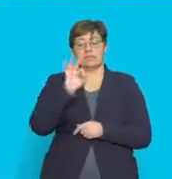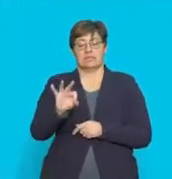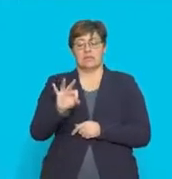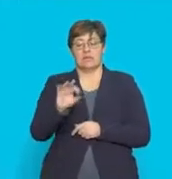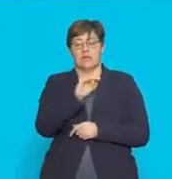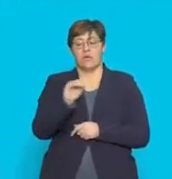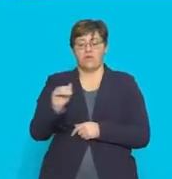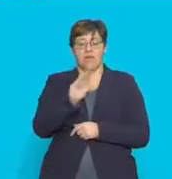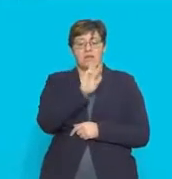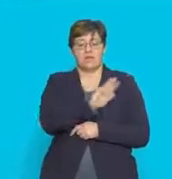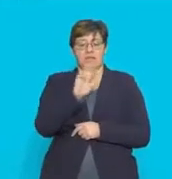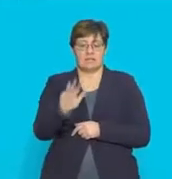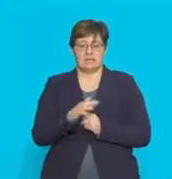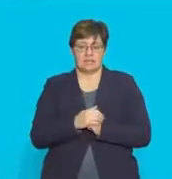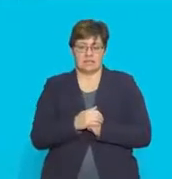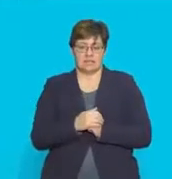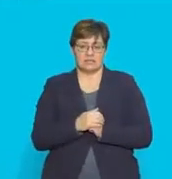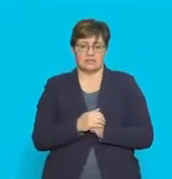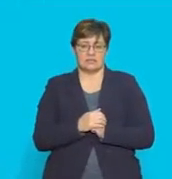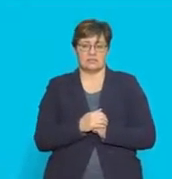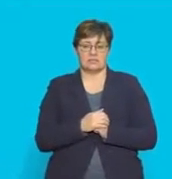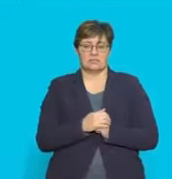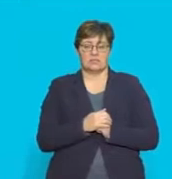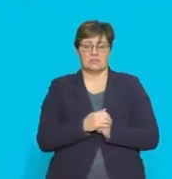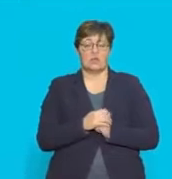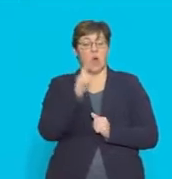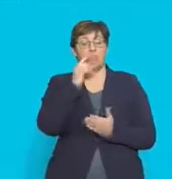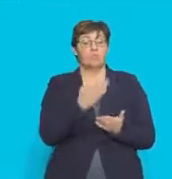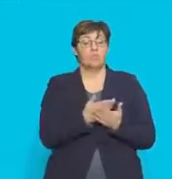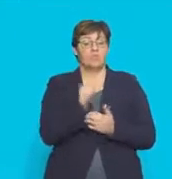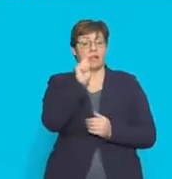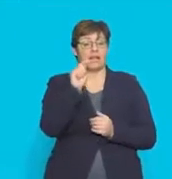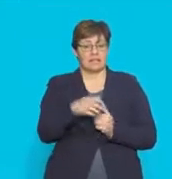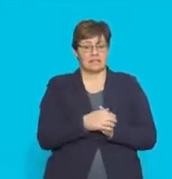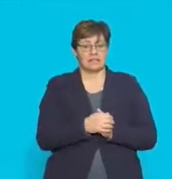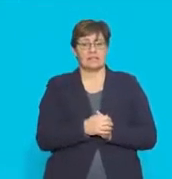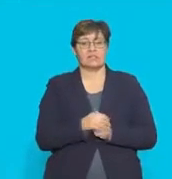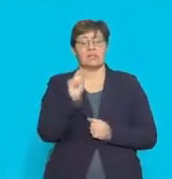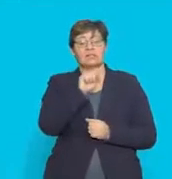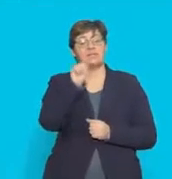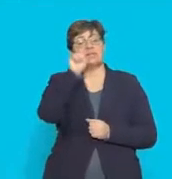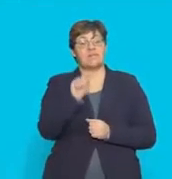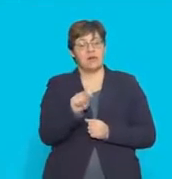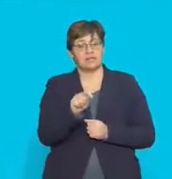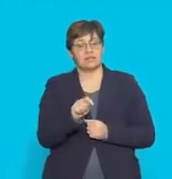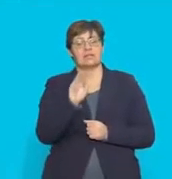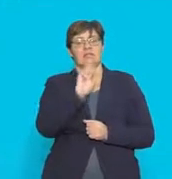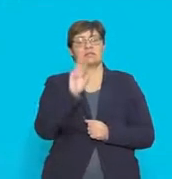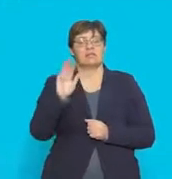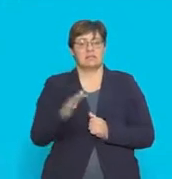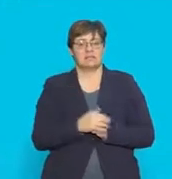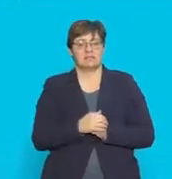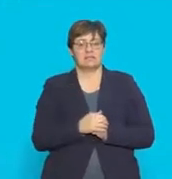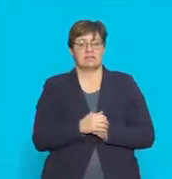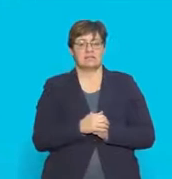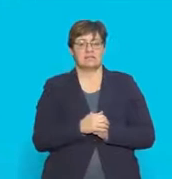over 99. Then to prove this on the calculator, you just divide this by 99. And